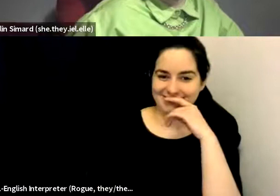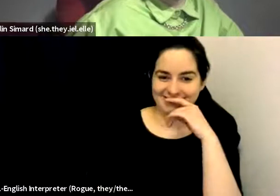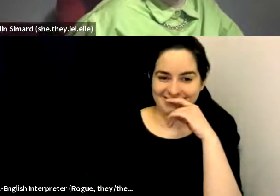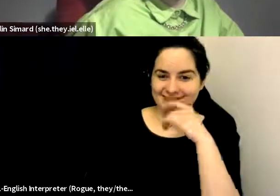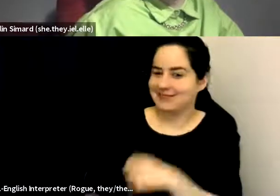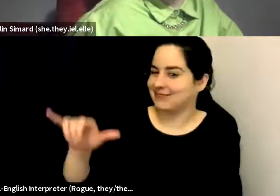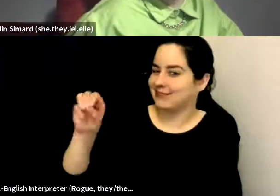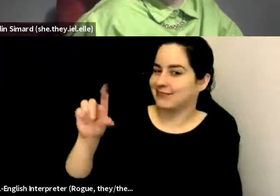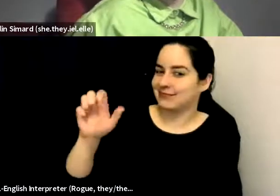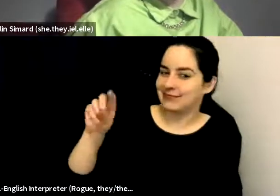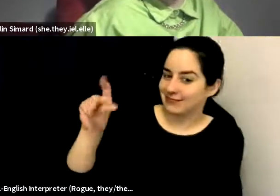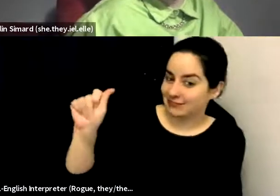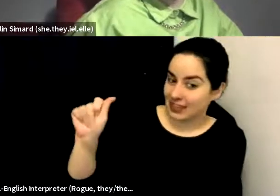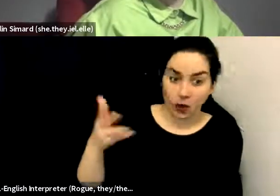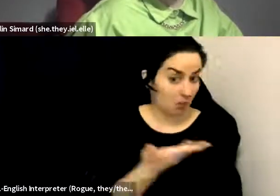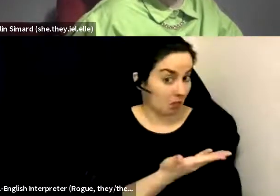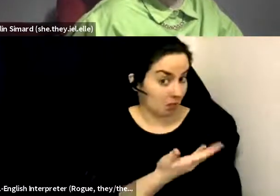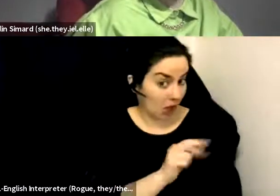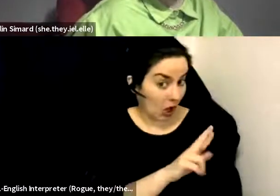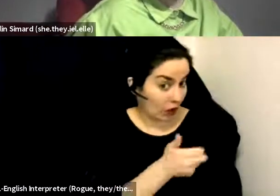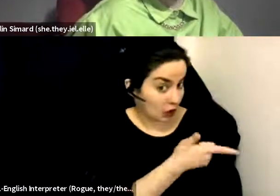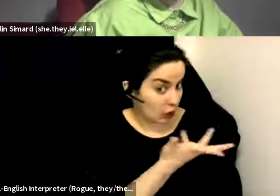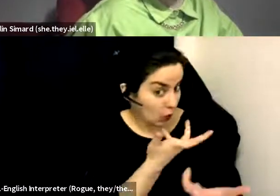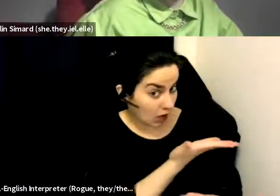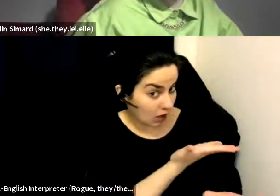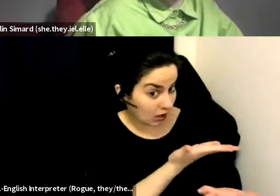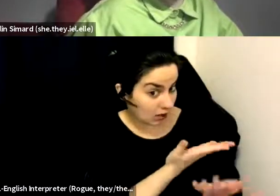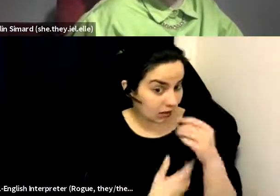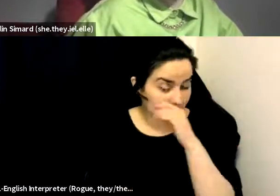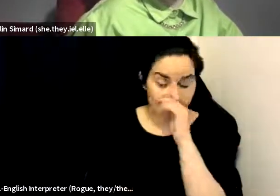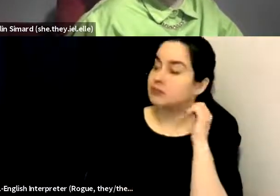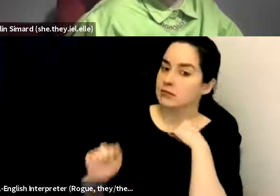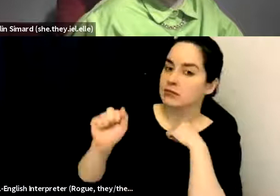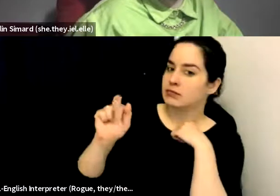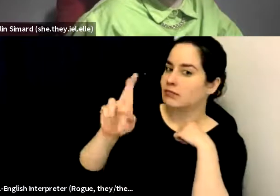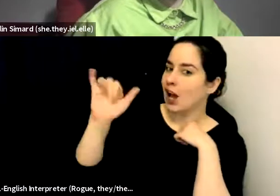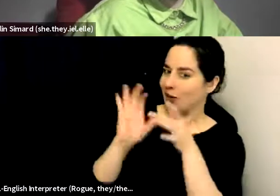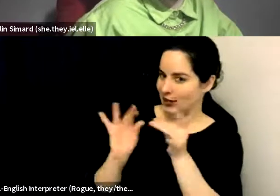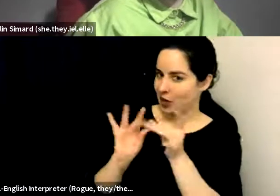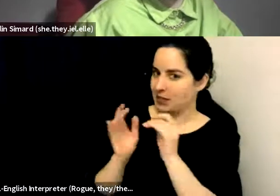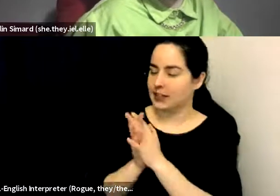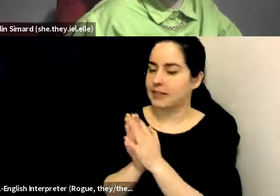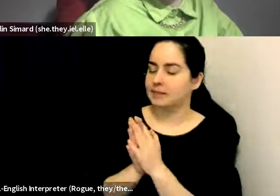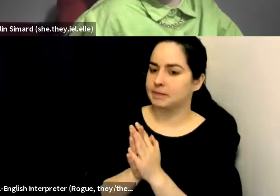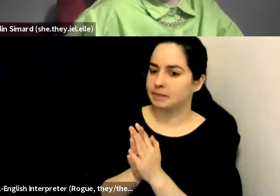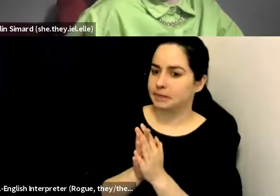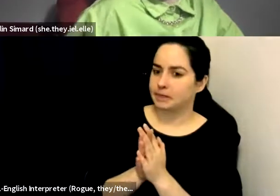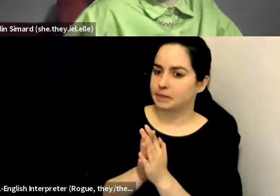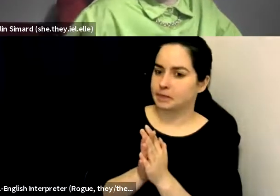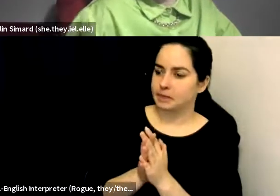Yolanda speaking, or Aria, do you have something to say? This is Aria speaking. I was just going to say,